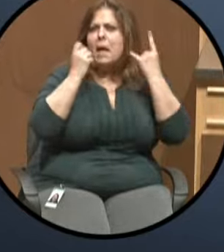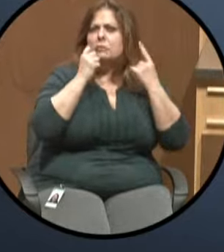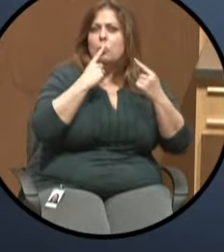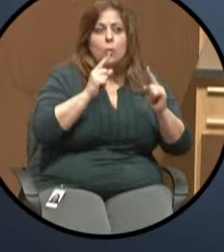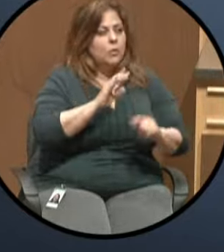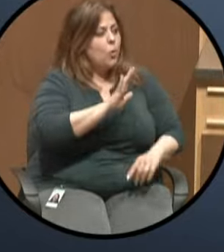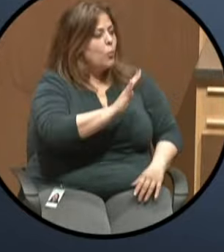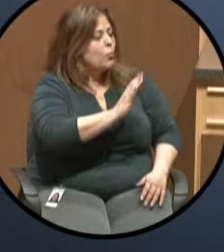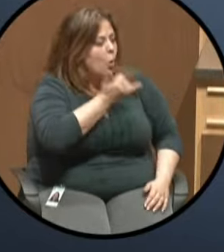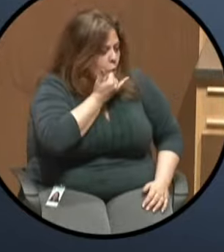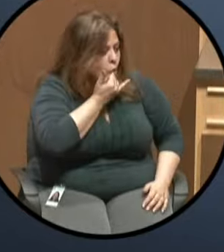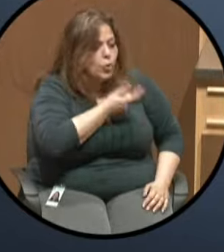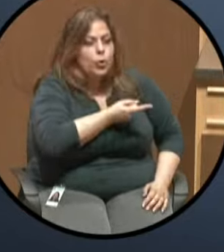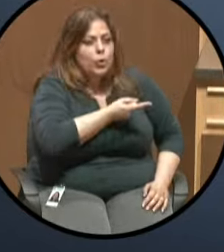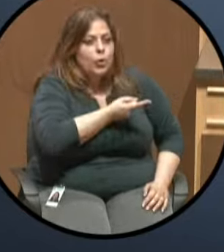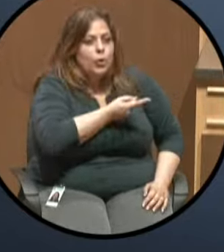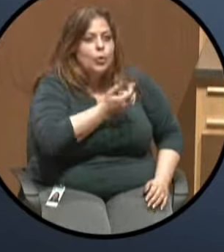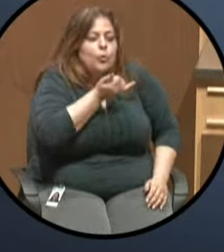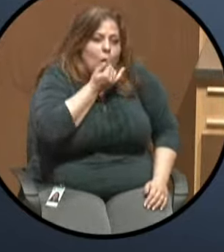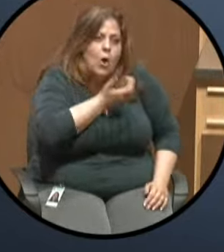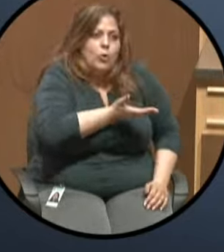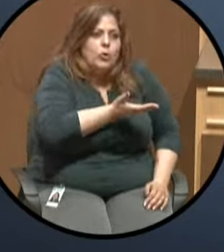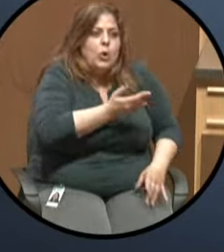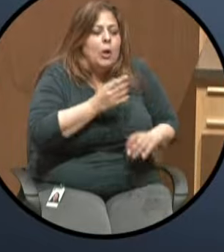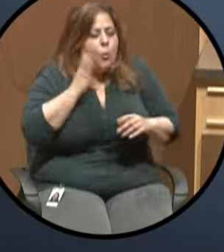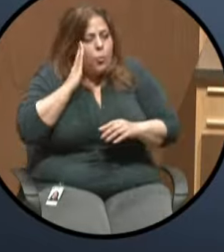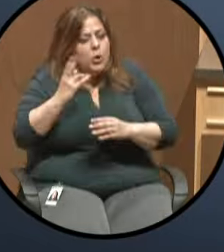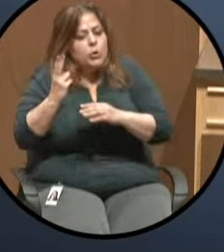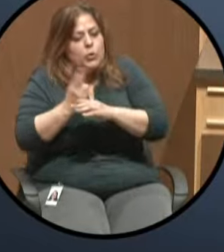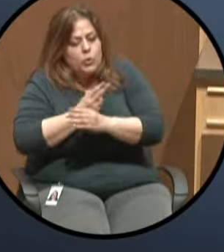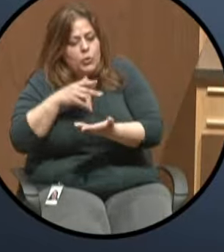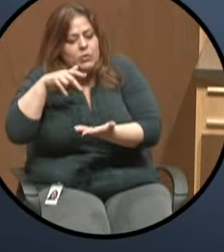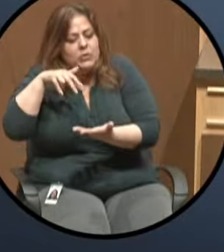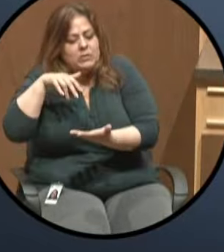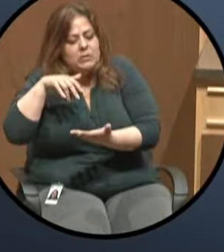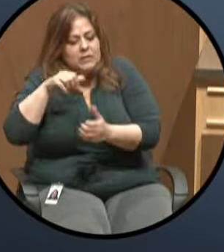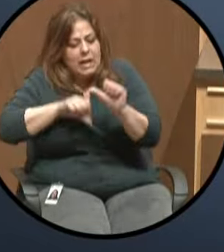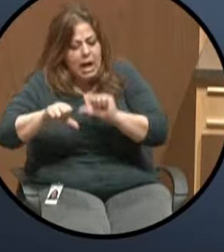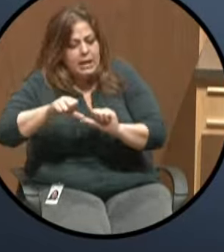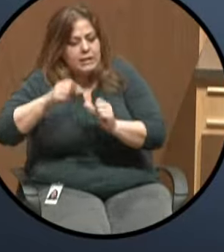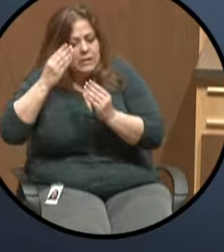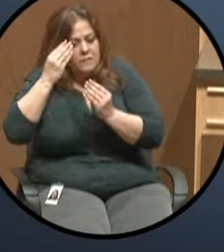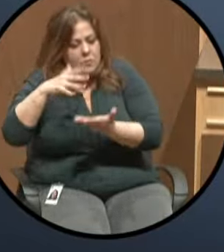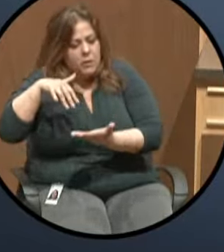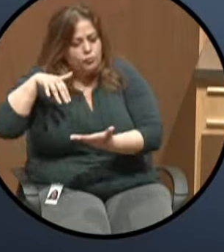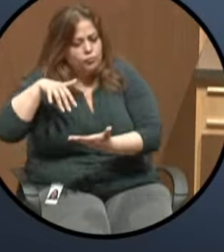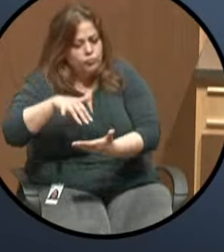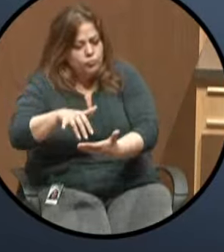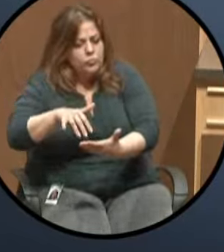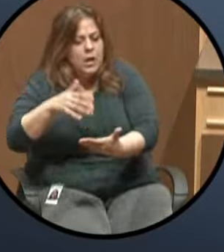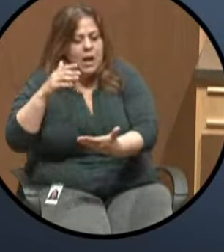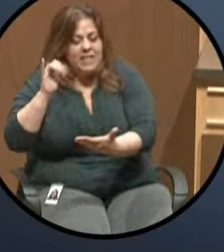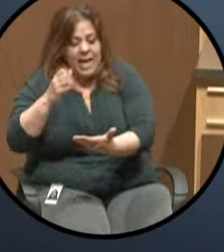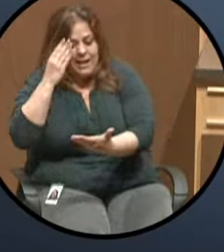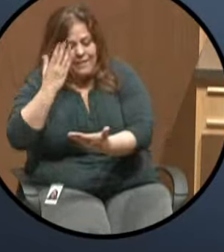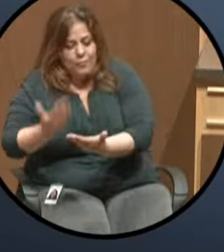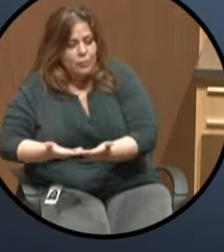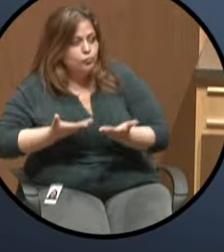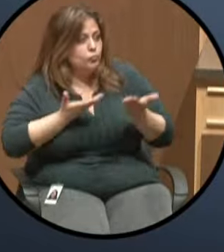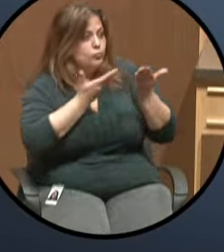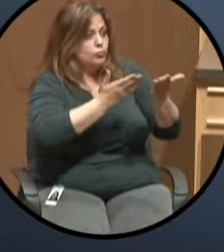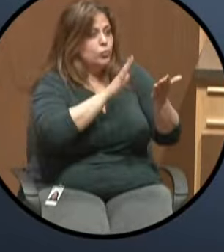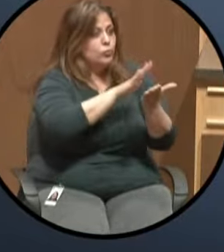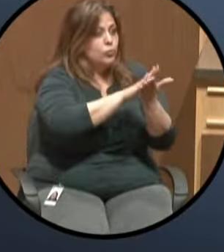will continue to advise, as a medical advisory, to use science and data to make recommendations to the Orange County Public School